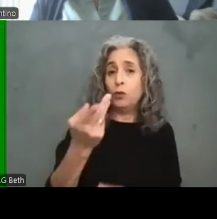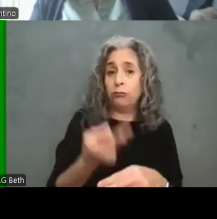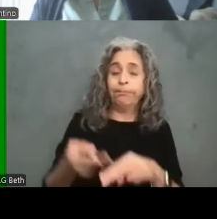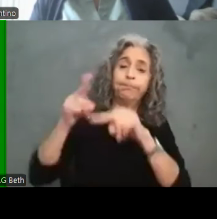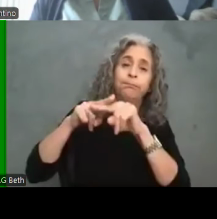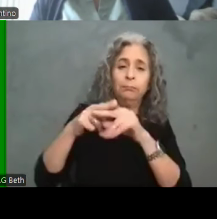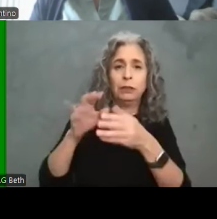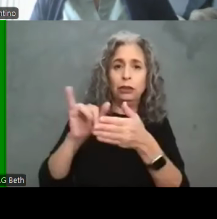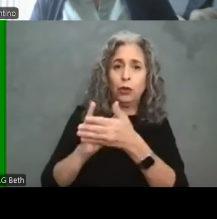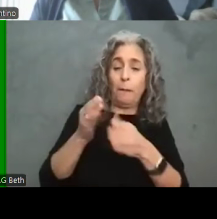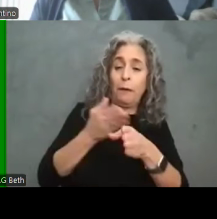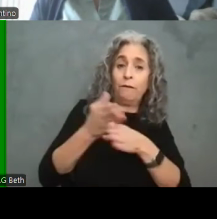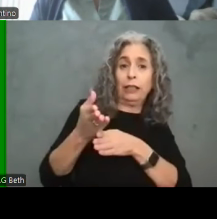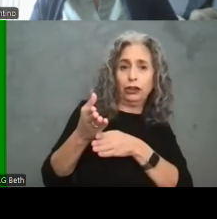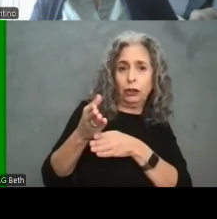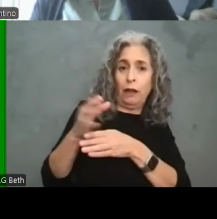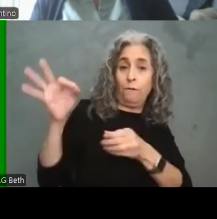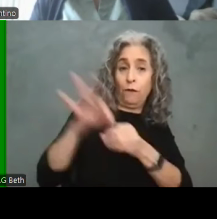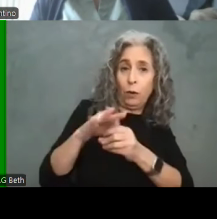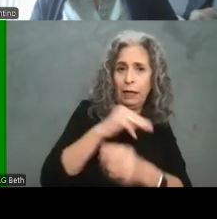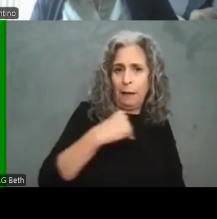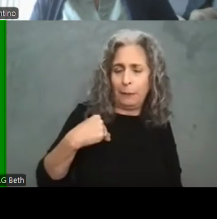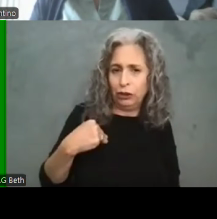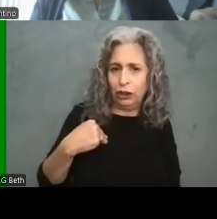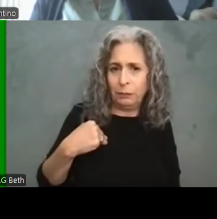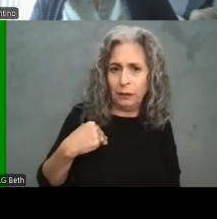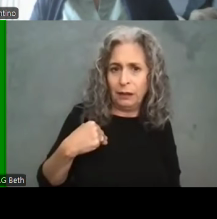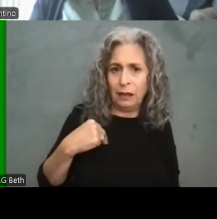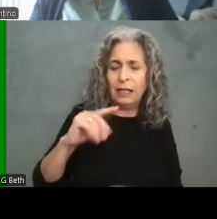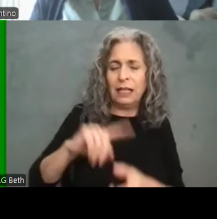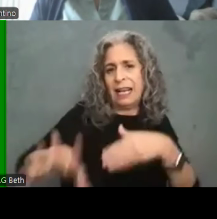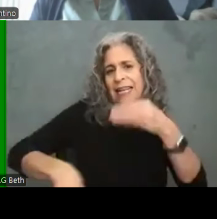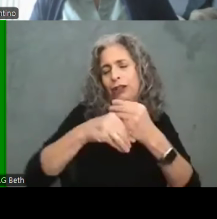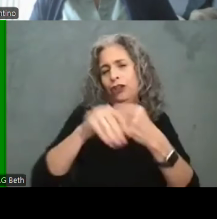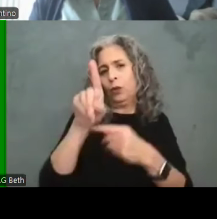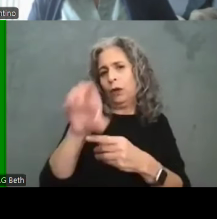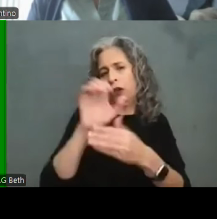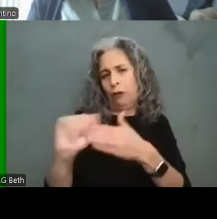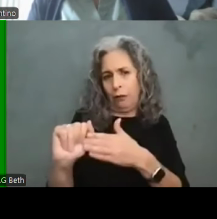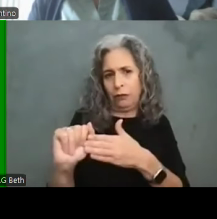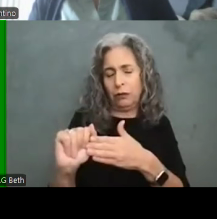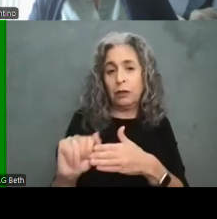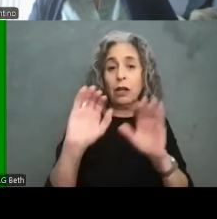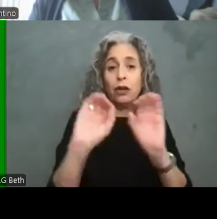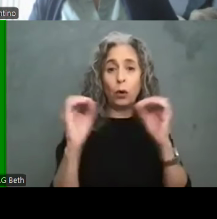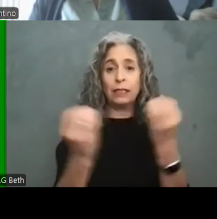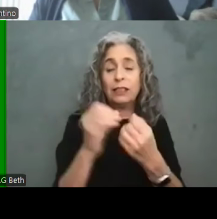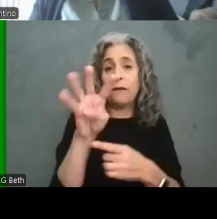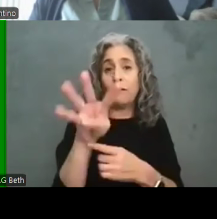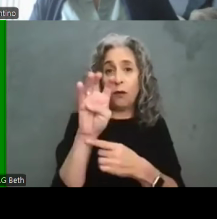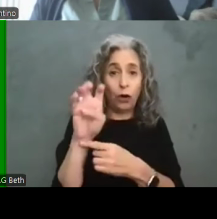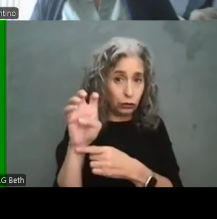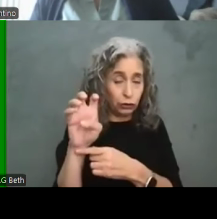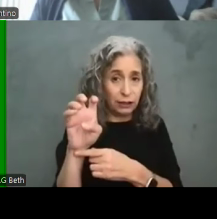that to a professional voting membership, it's an additional $100. As an organization, it's $400, but